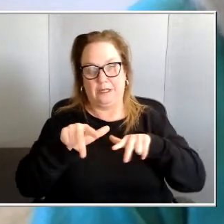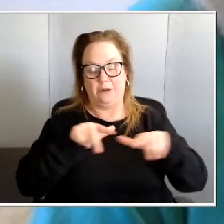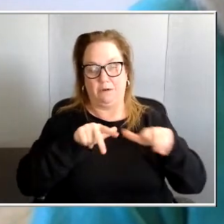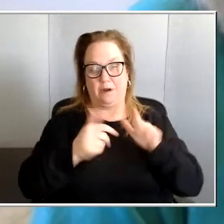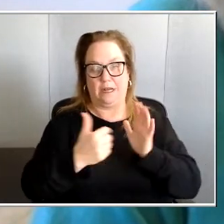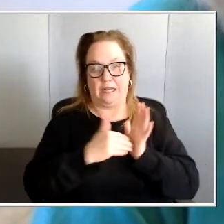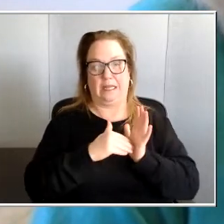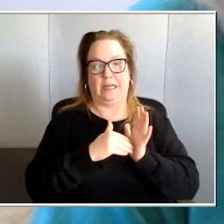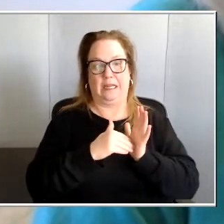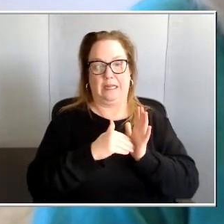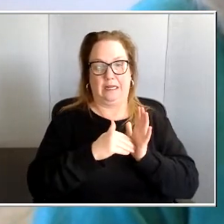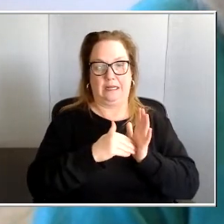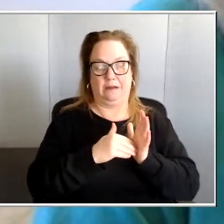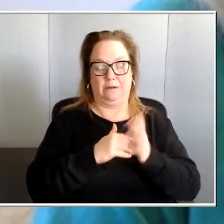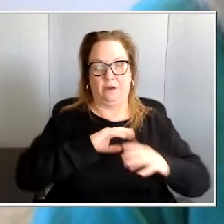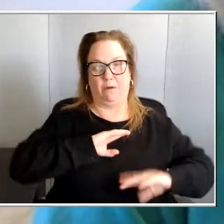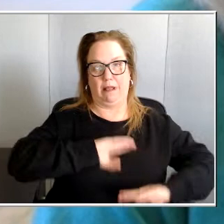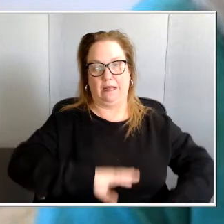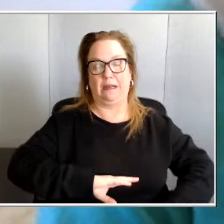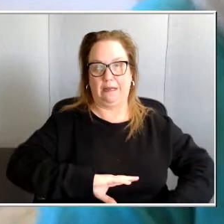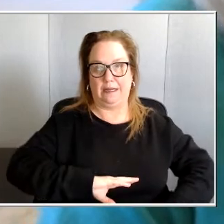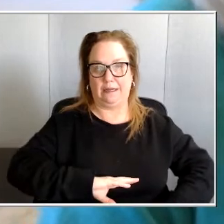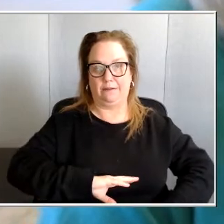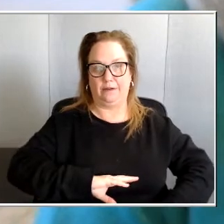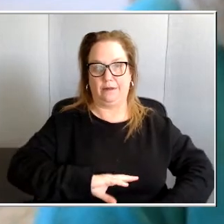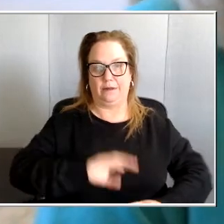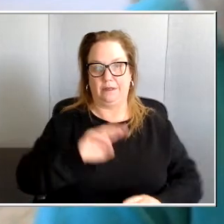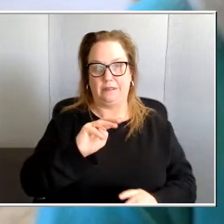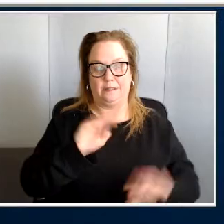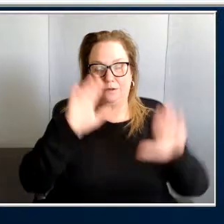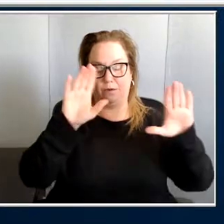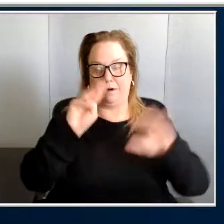just a relief and such a milestone.